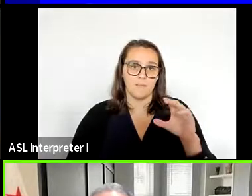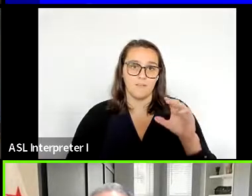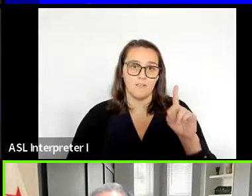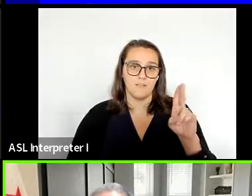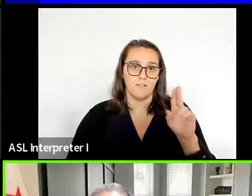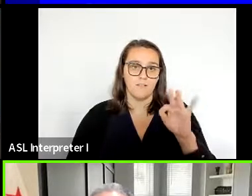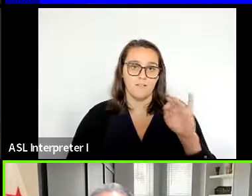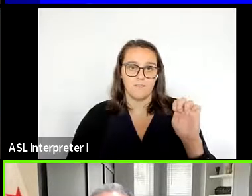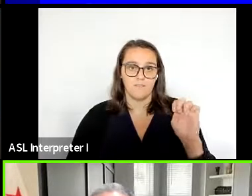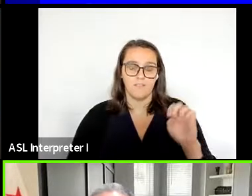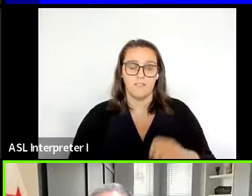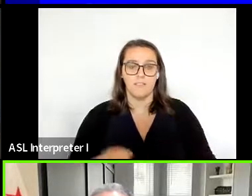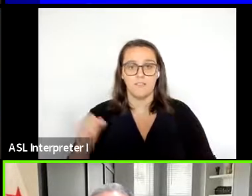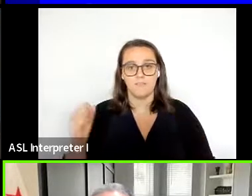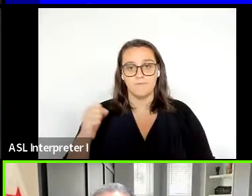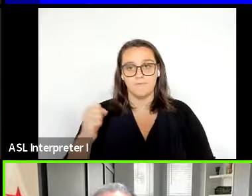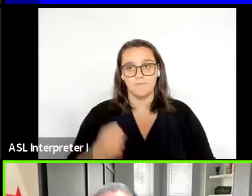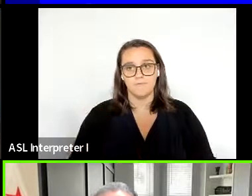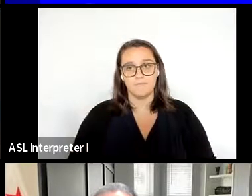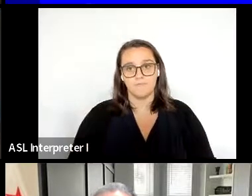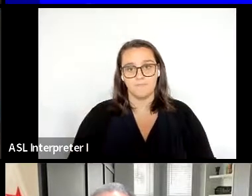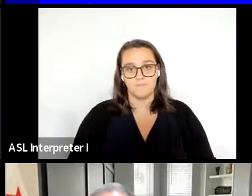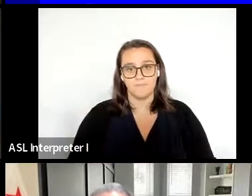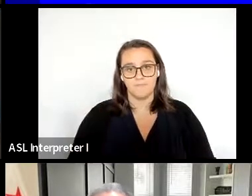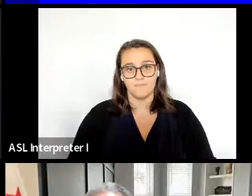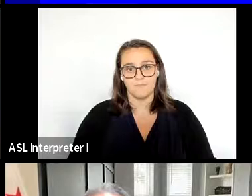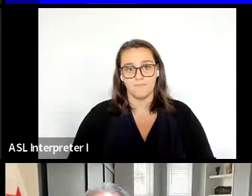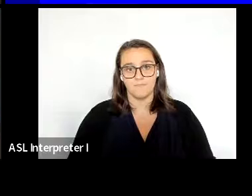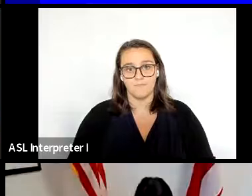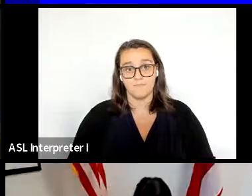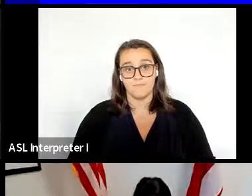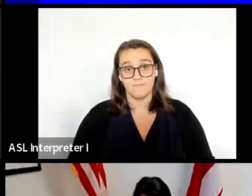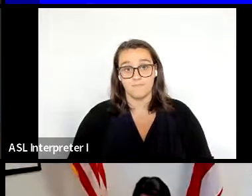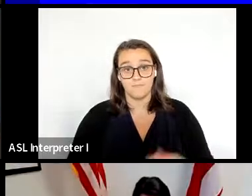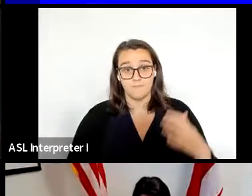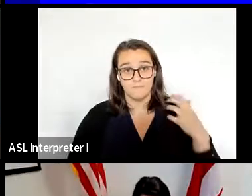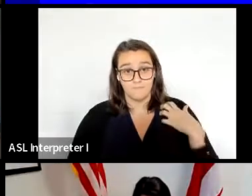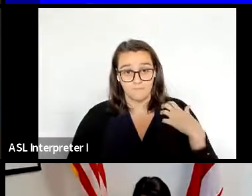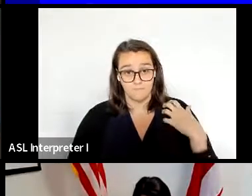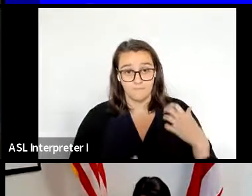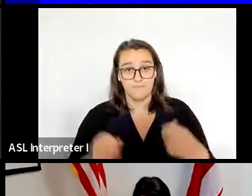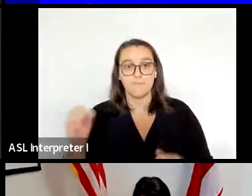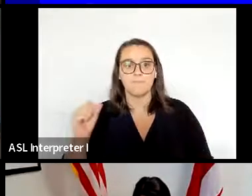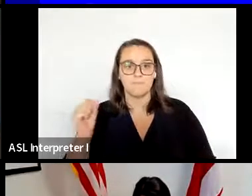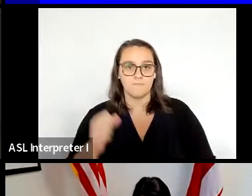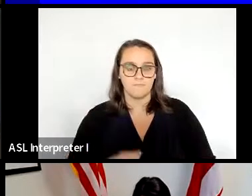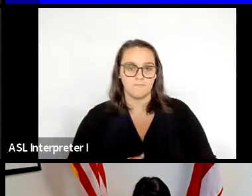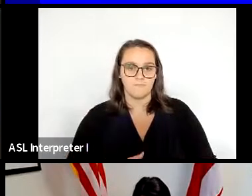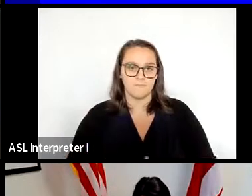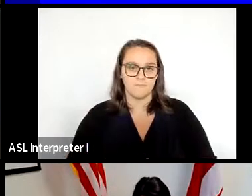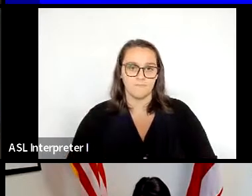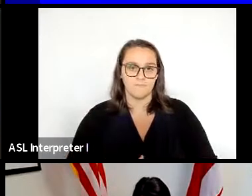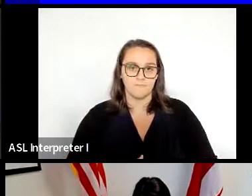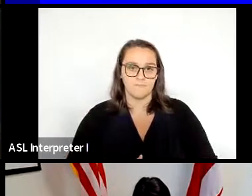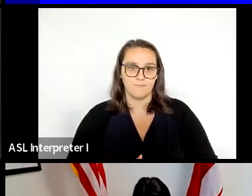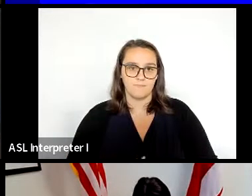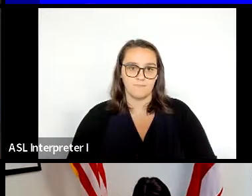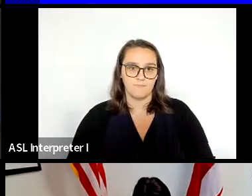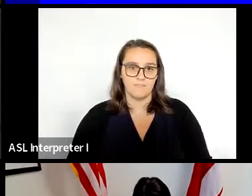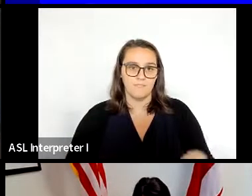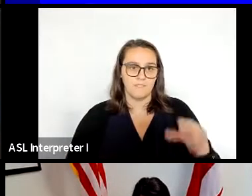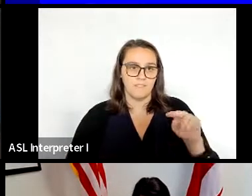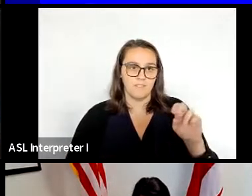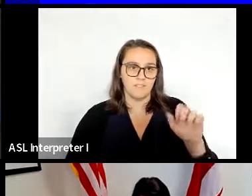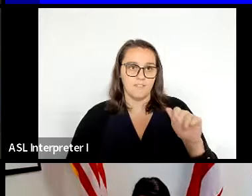Yes. Councilmember McDuffie votes yes. Chairman Mendelson. Yes. Yes. Chairman Mendelson votes yes. Councilmember